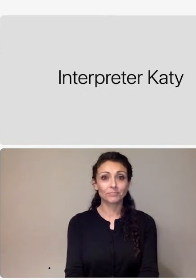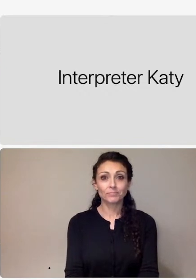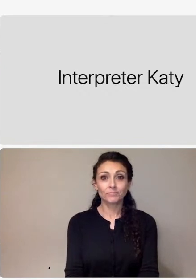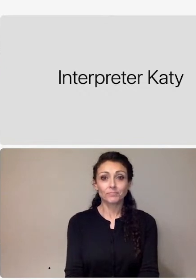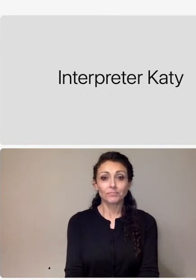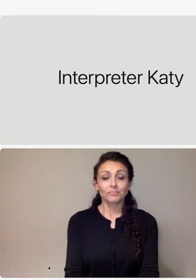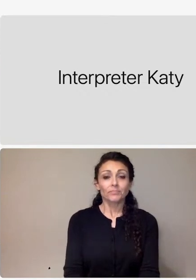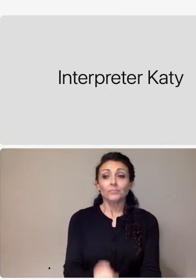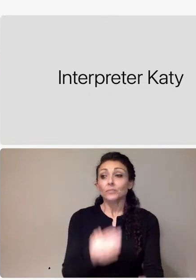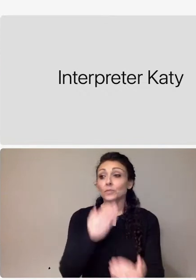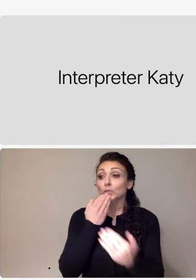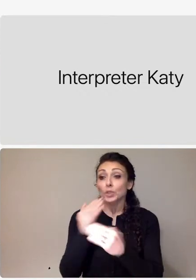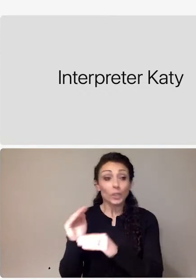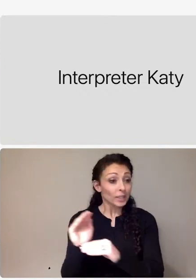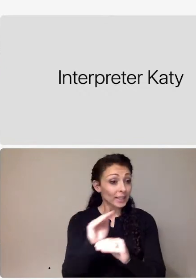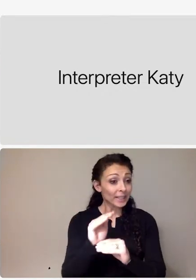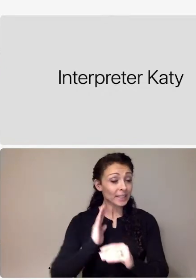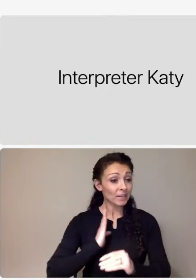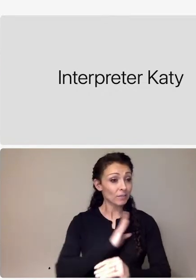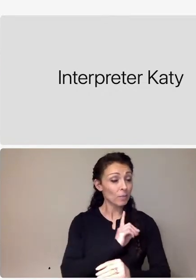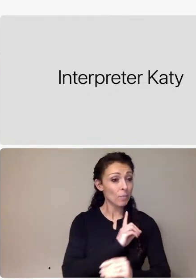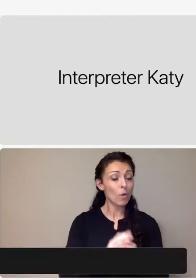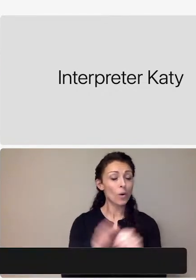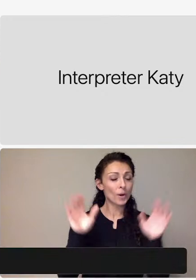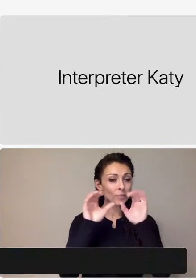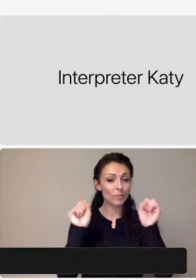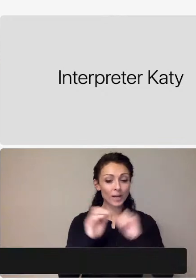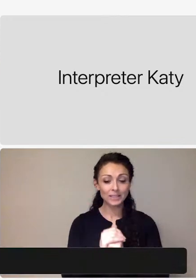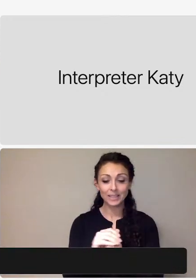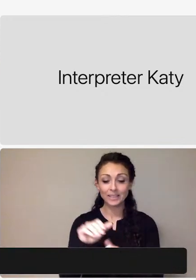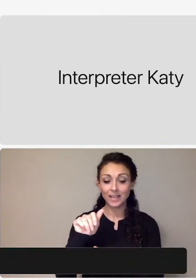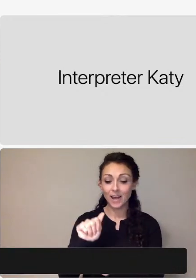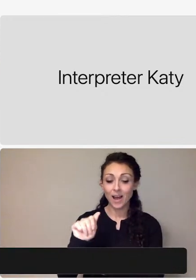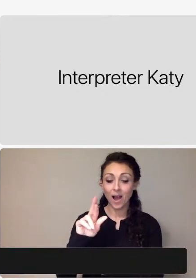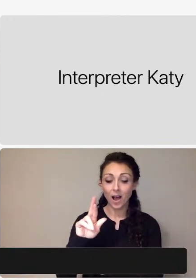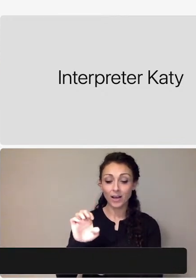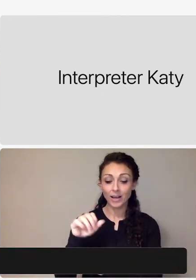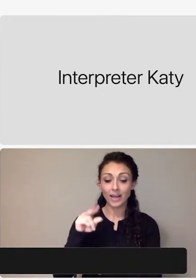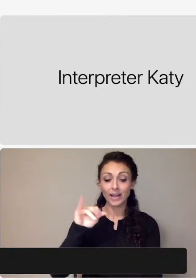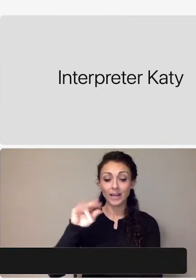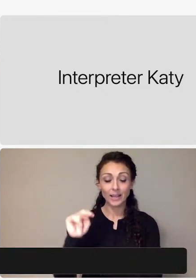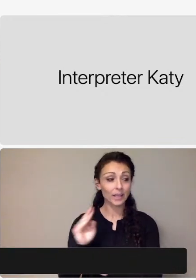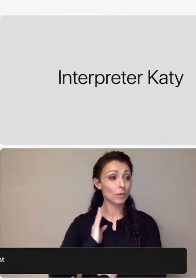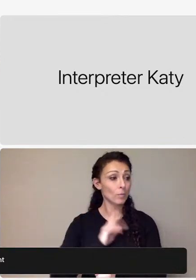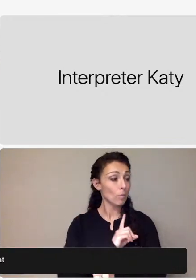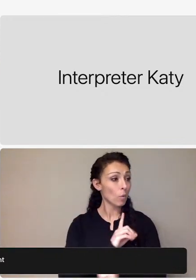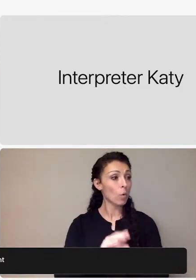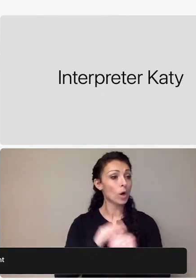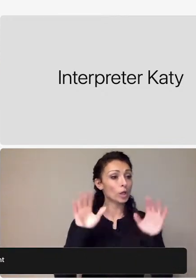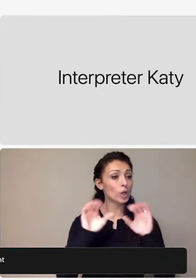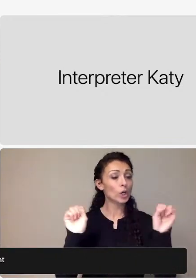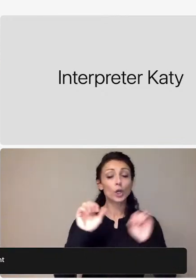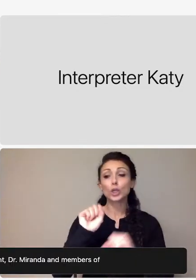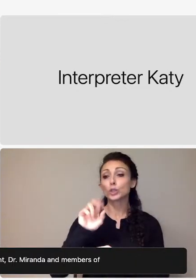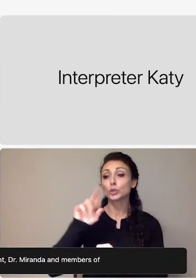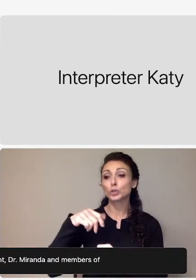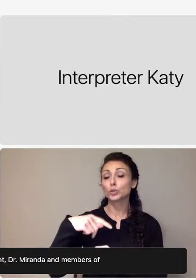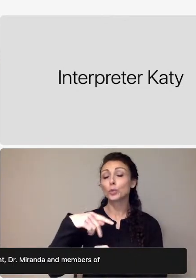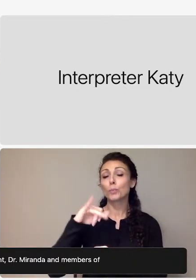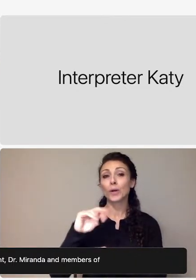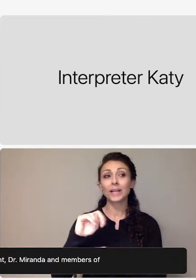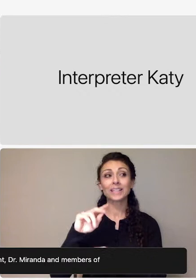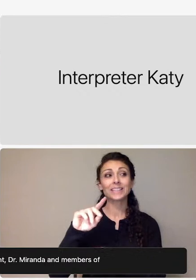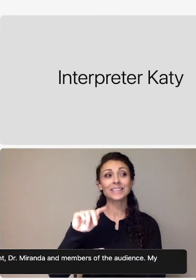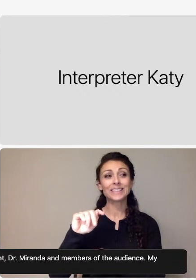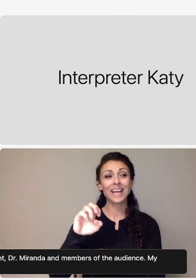good evening board president flores i'm sorry excuse me board president board members superintendent dr miranda and members of the audience my name is